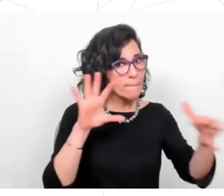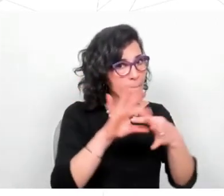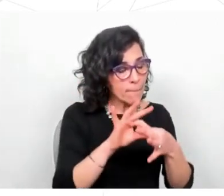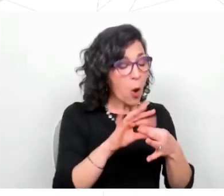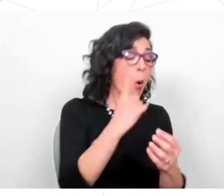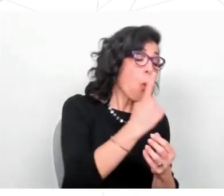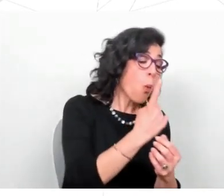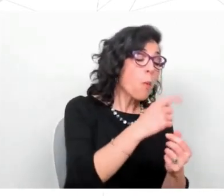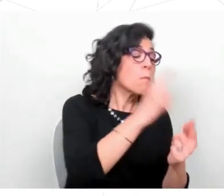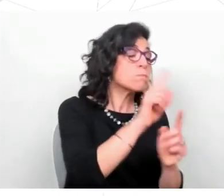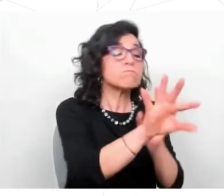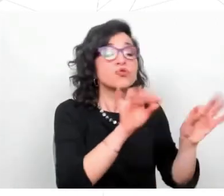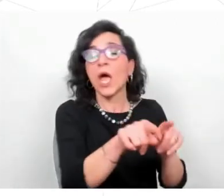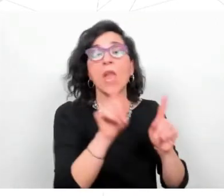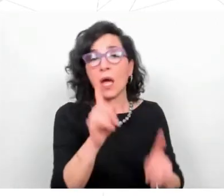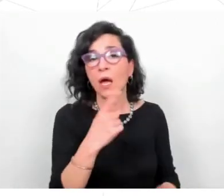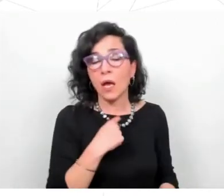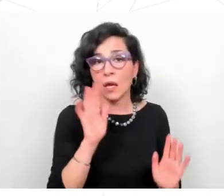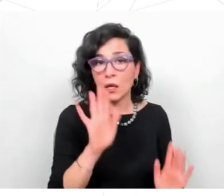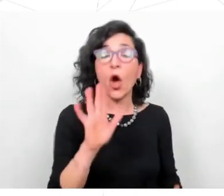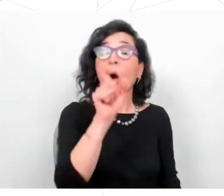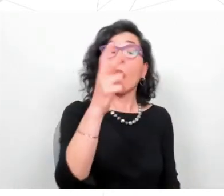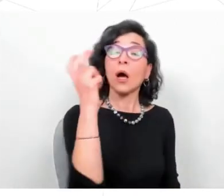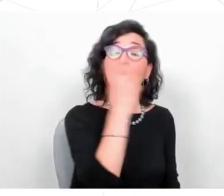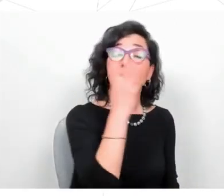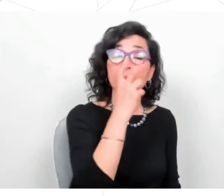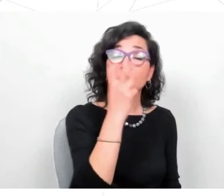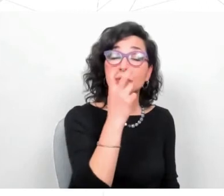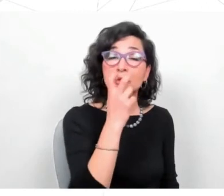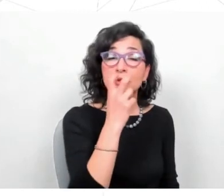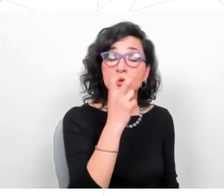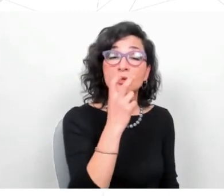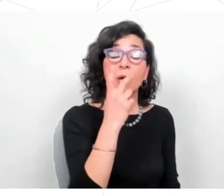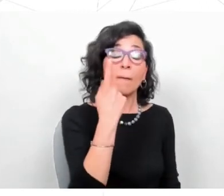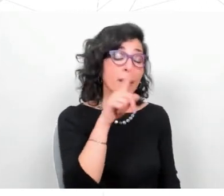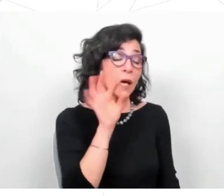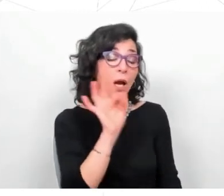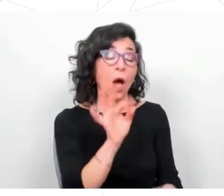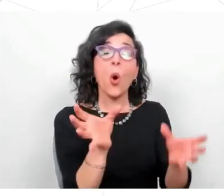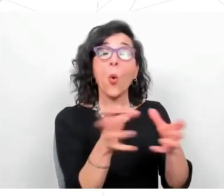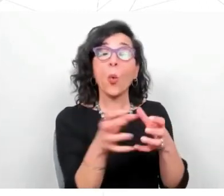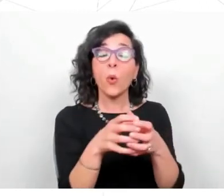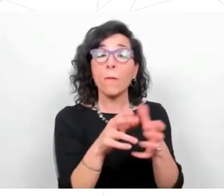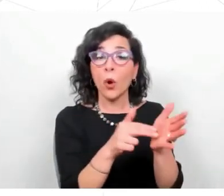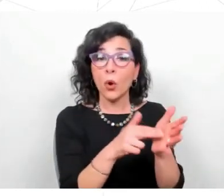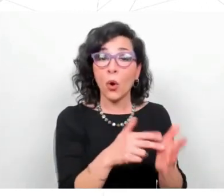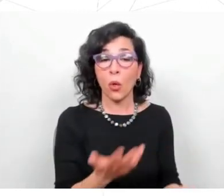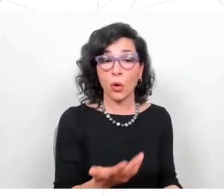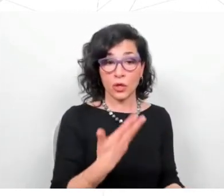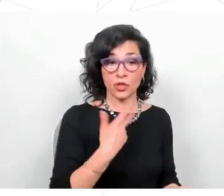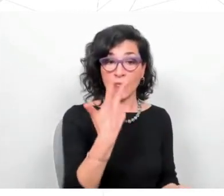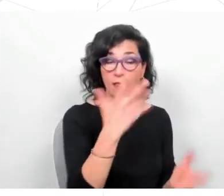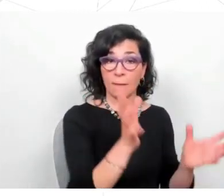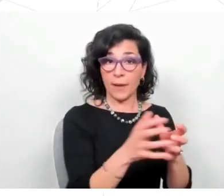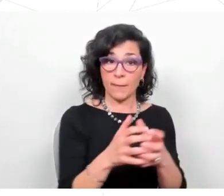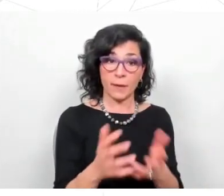color, any one of these may be more useful. Or if you've got a specific color group blindness, we